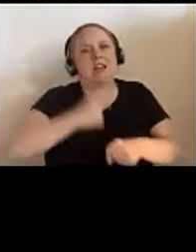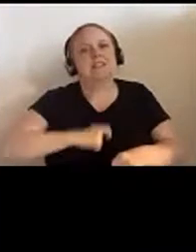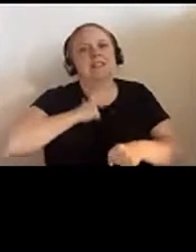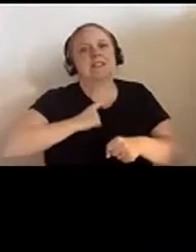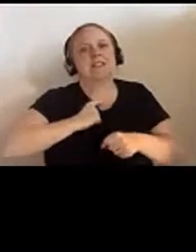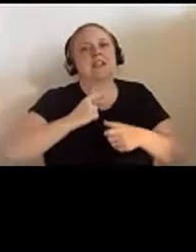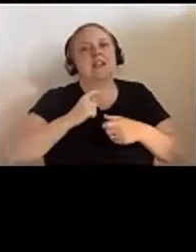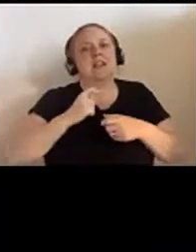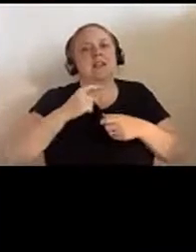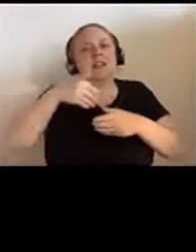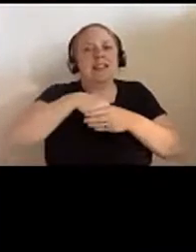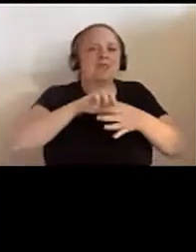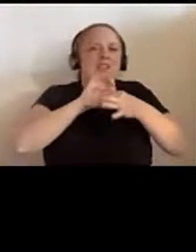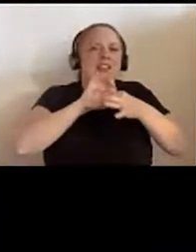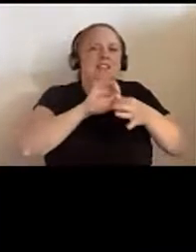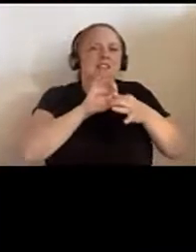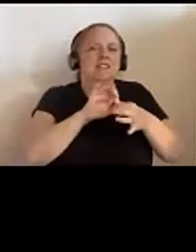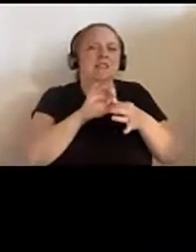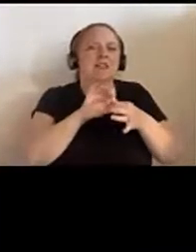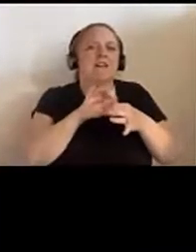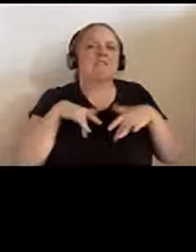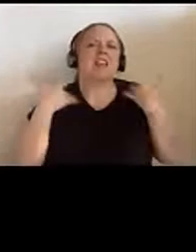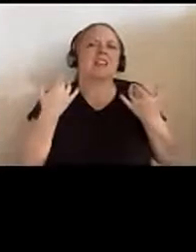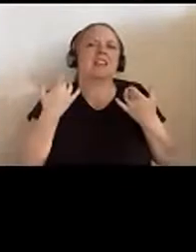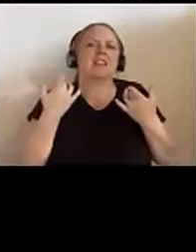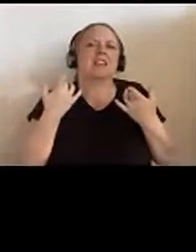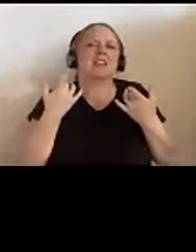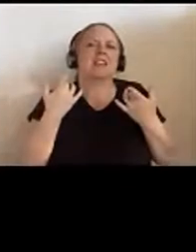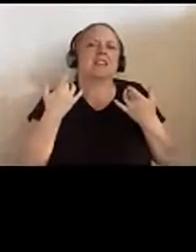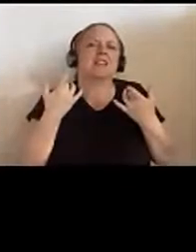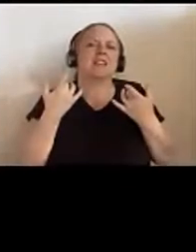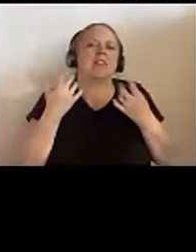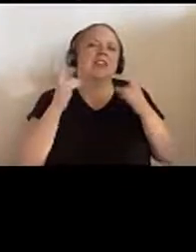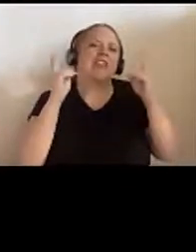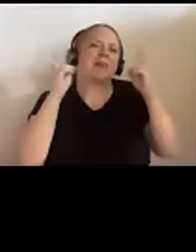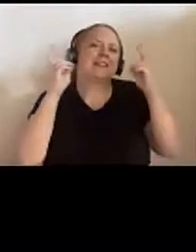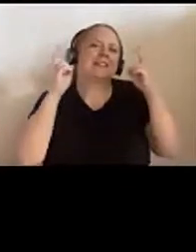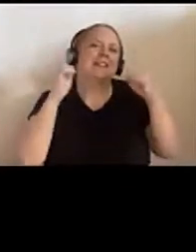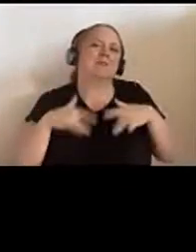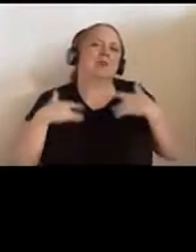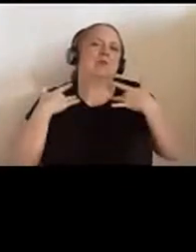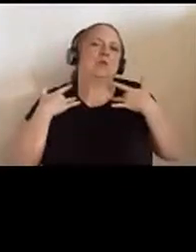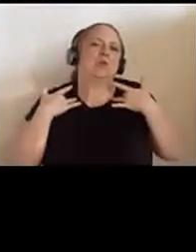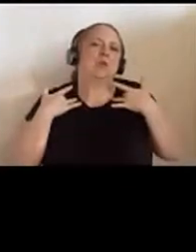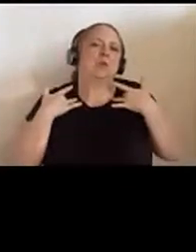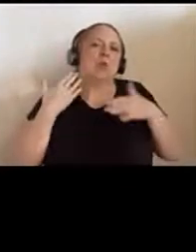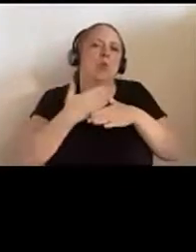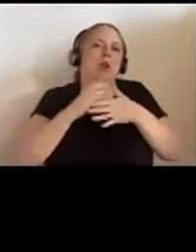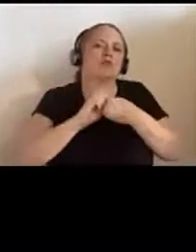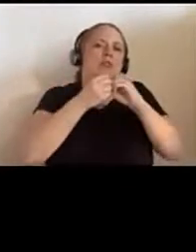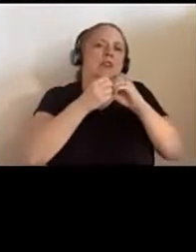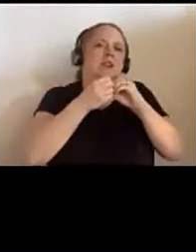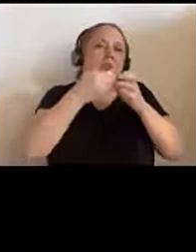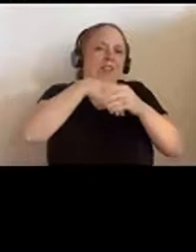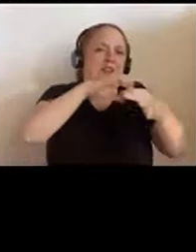And so it just makes sense from a thematic point of view that the work would be created in relationship and in